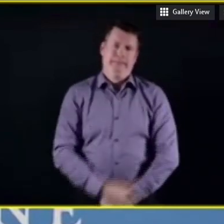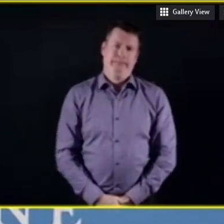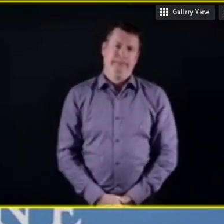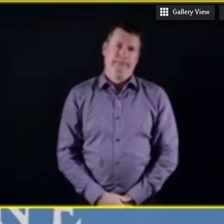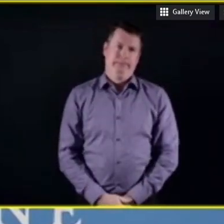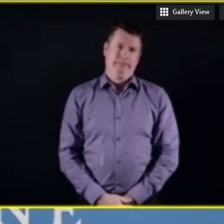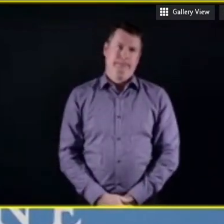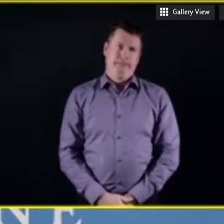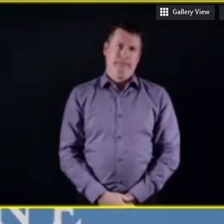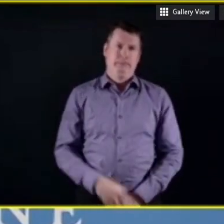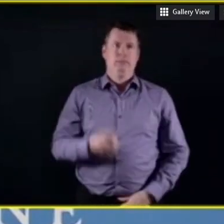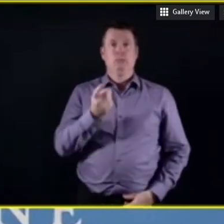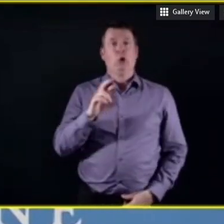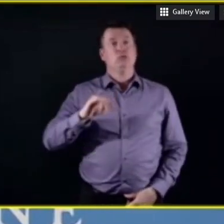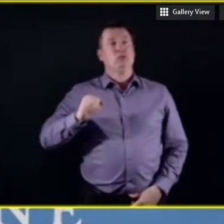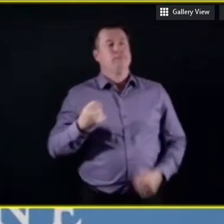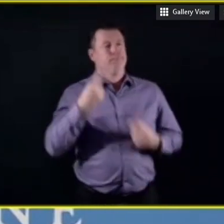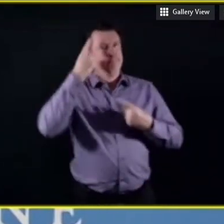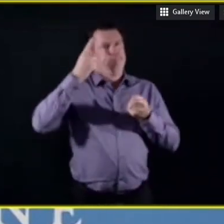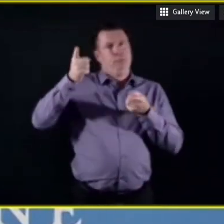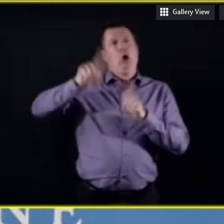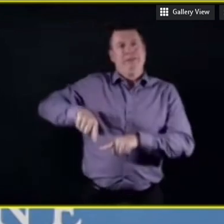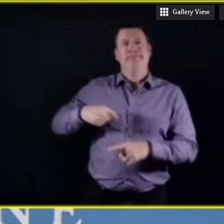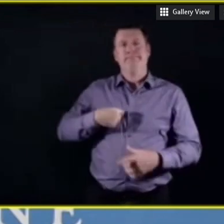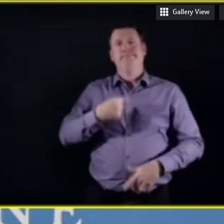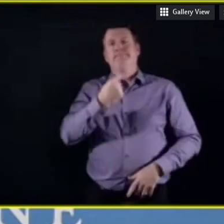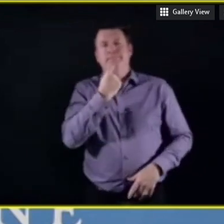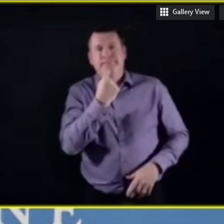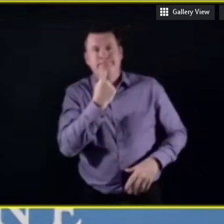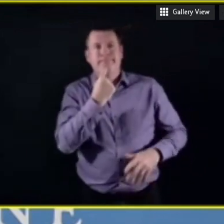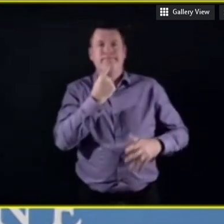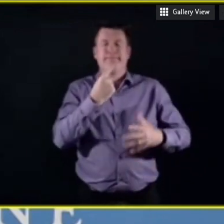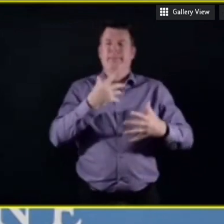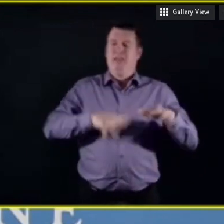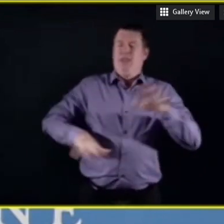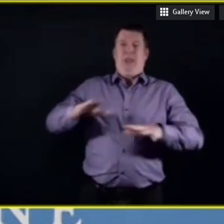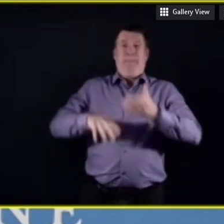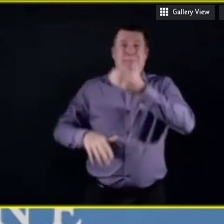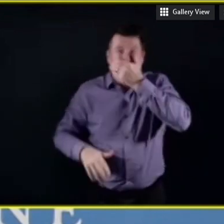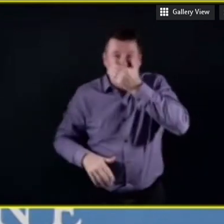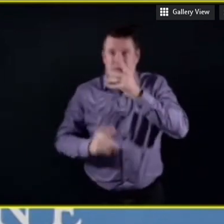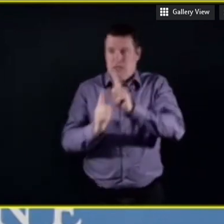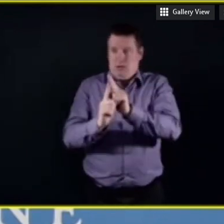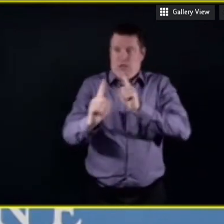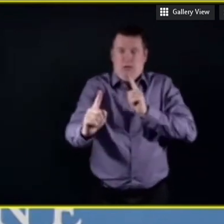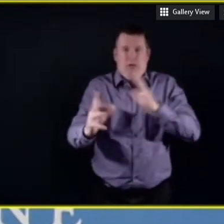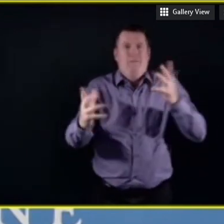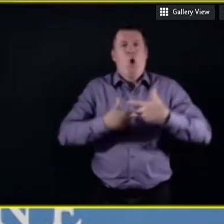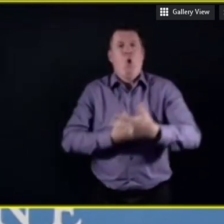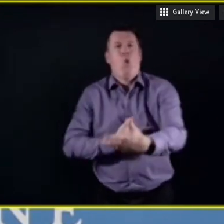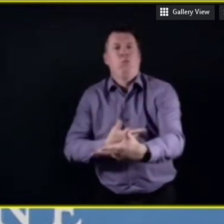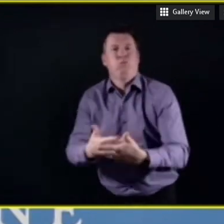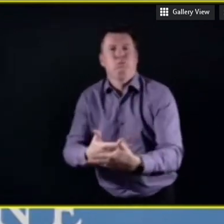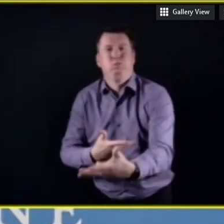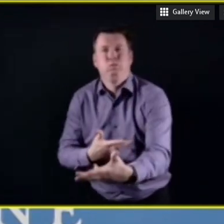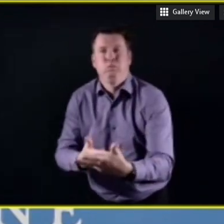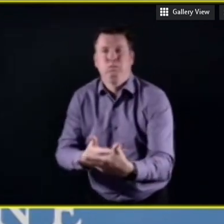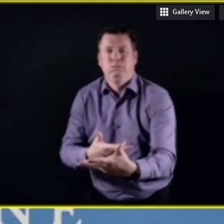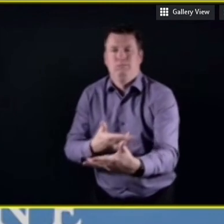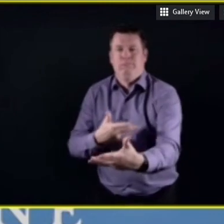All right, well, thank everyone at the TV stations for rolling on this. I'd like to thank Corey White and Jeff Mead,